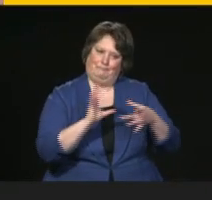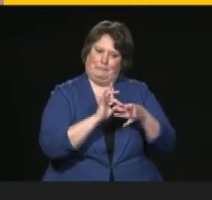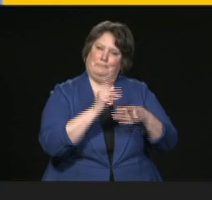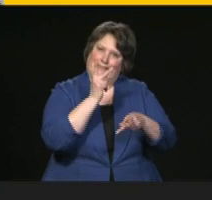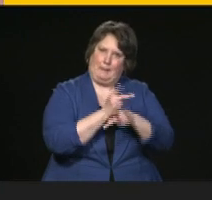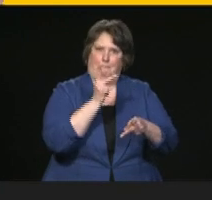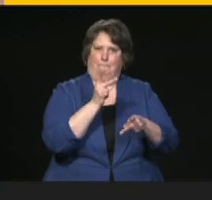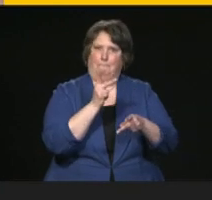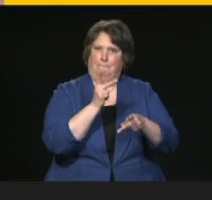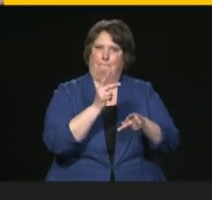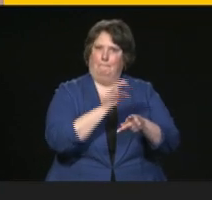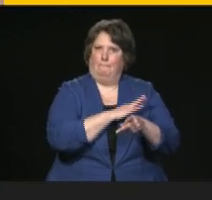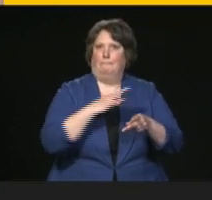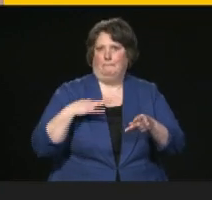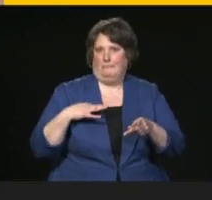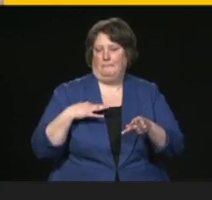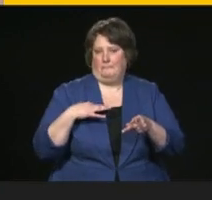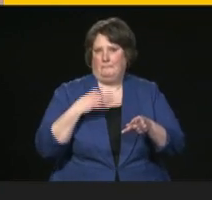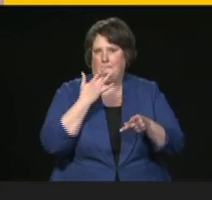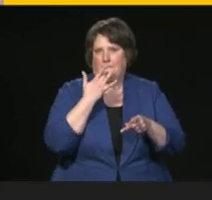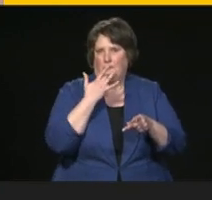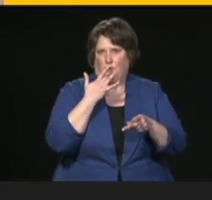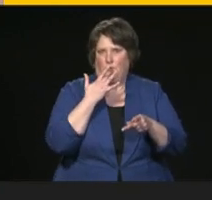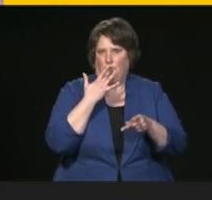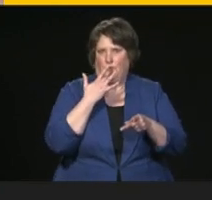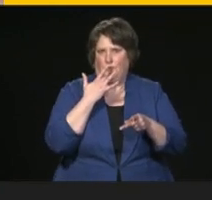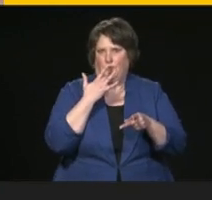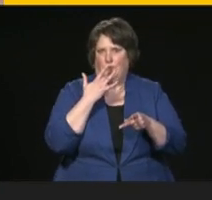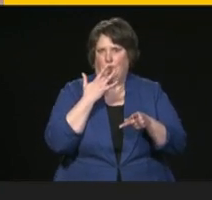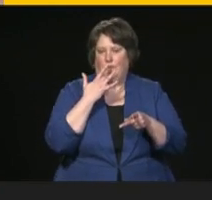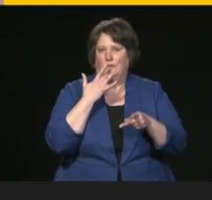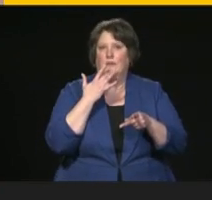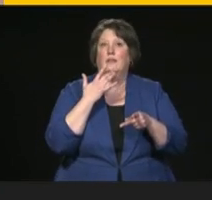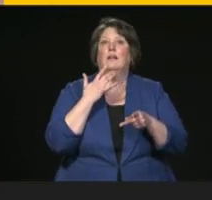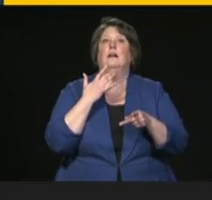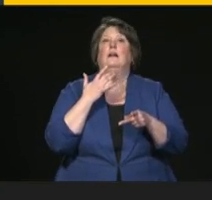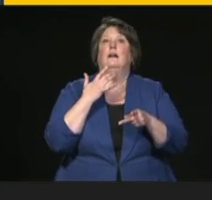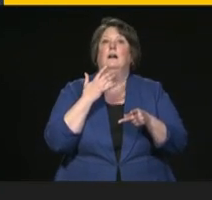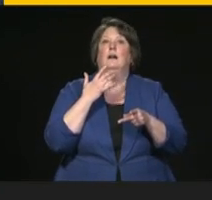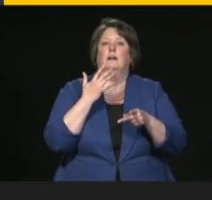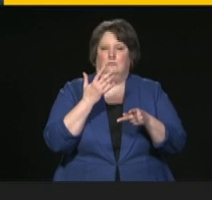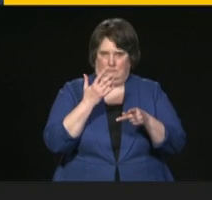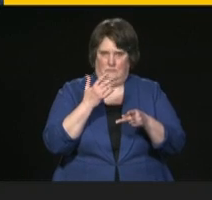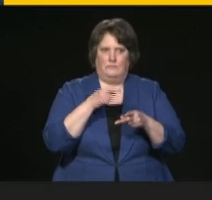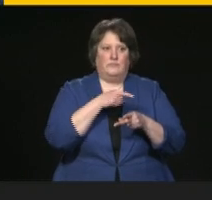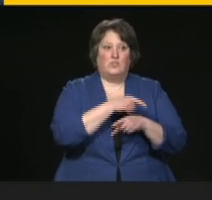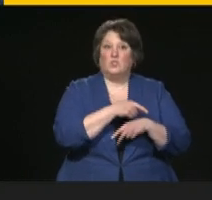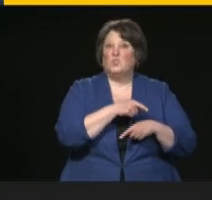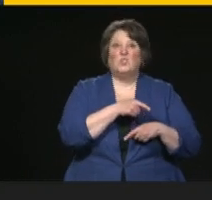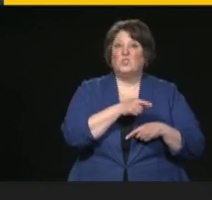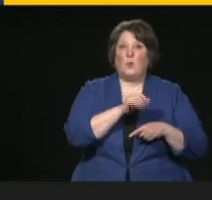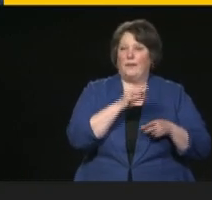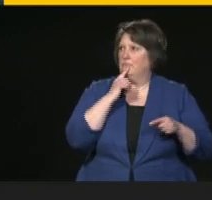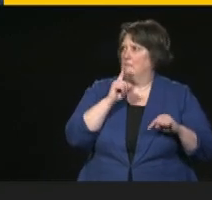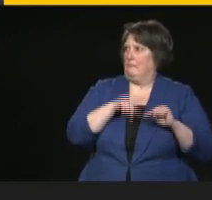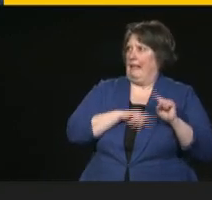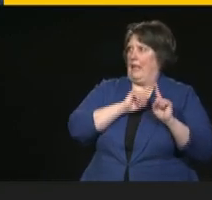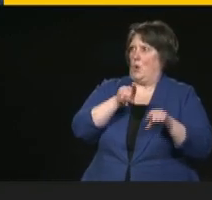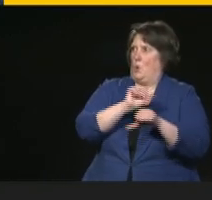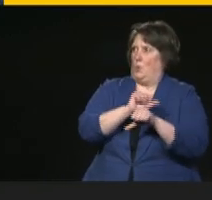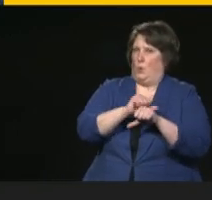It means that those who find themselves in a situation in which they're unable to work because of COVID-19